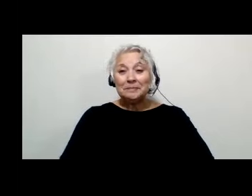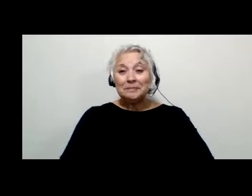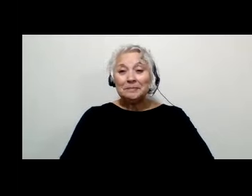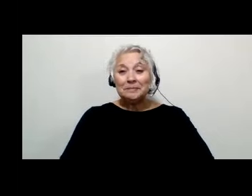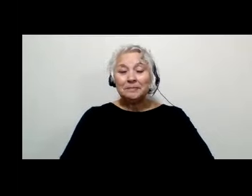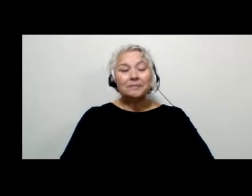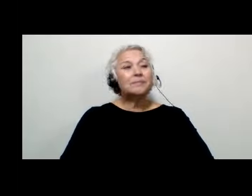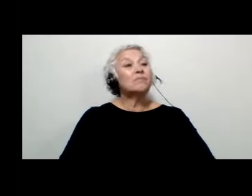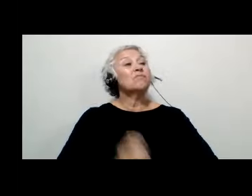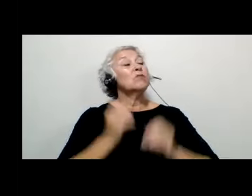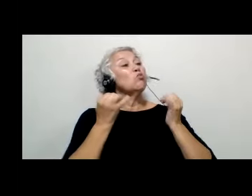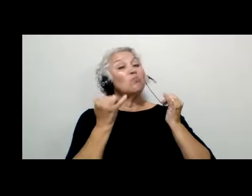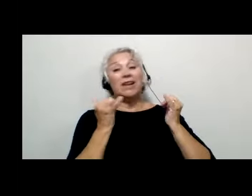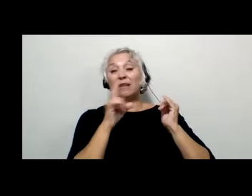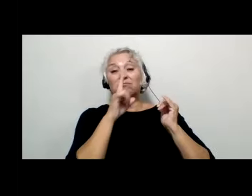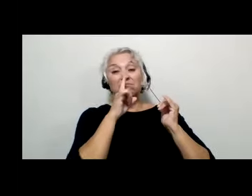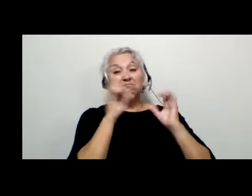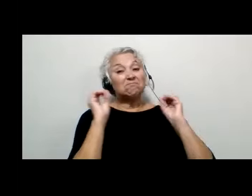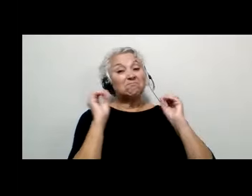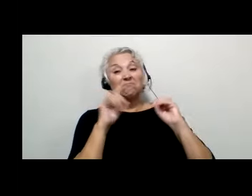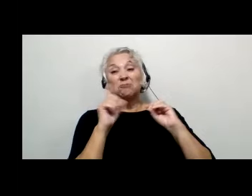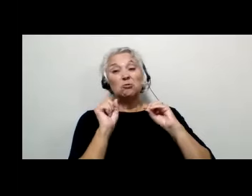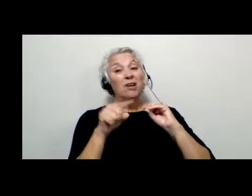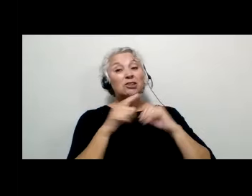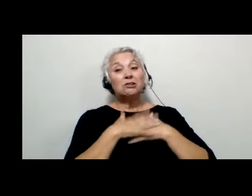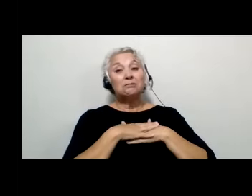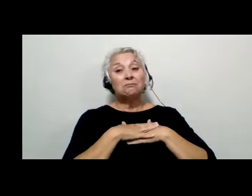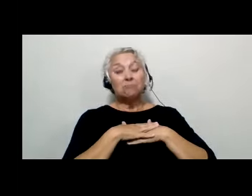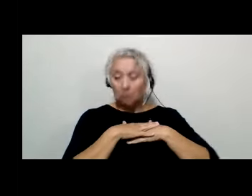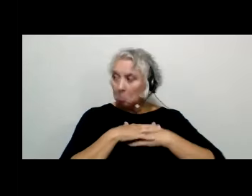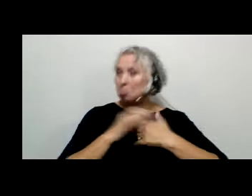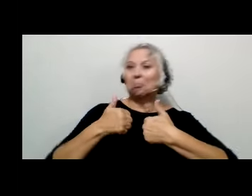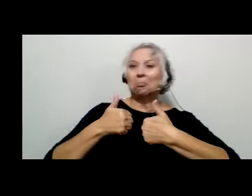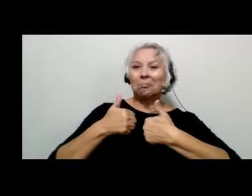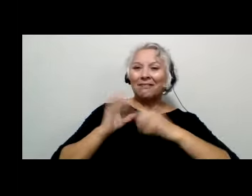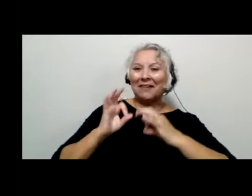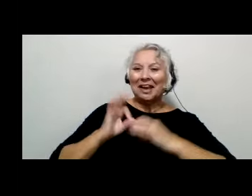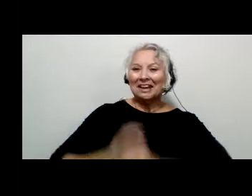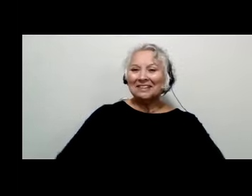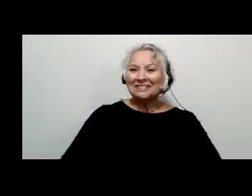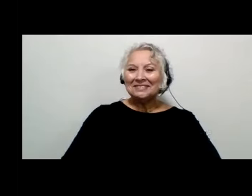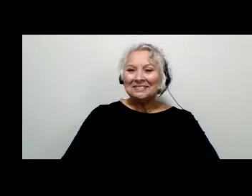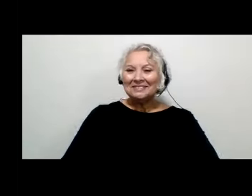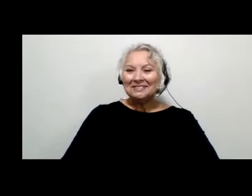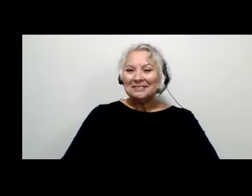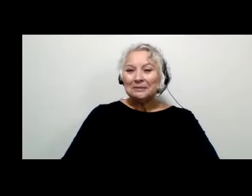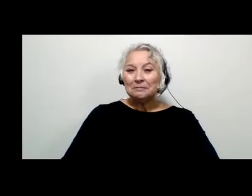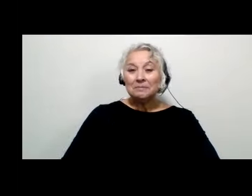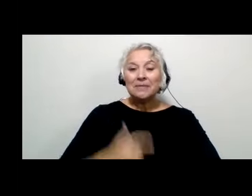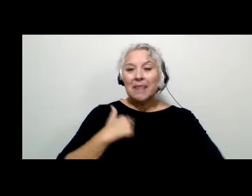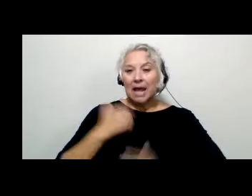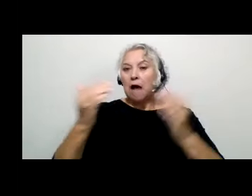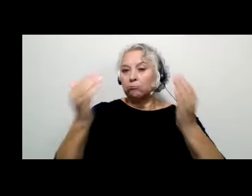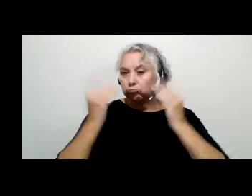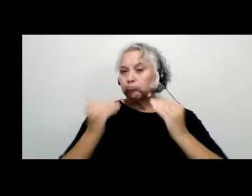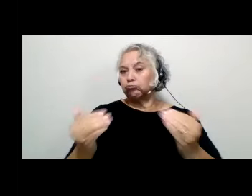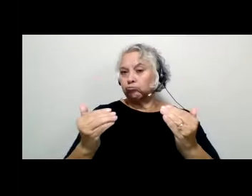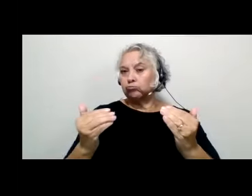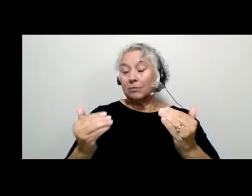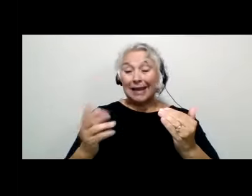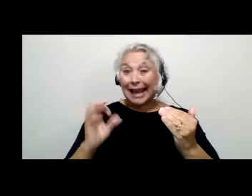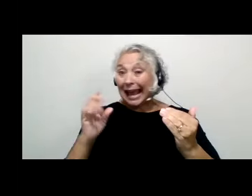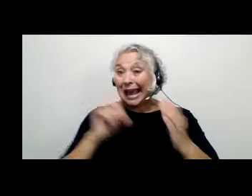At this moment, we don't have any questions, Ann. Okay. Well, I'm going to move on then. And if we